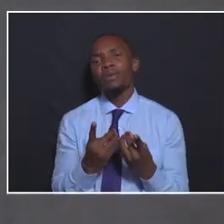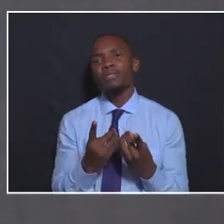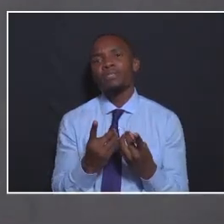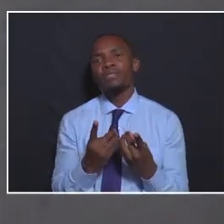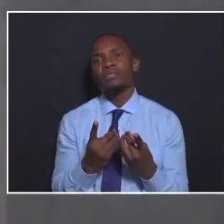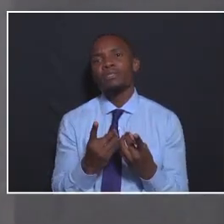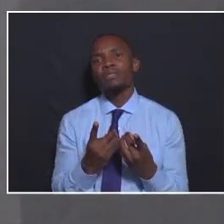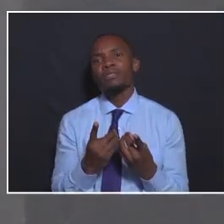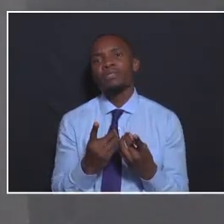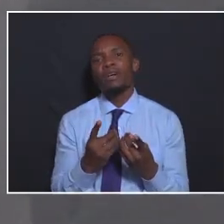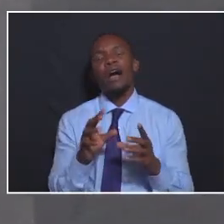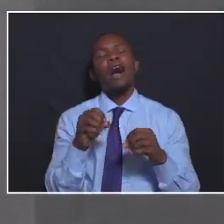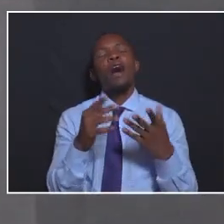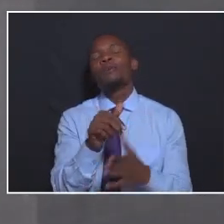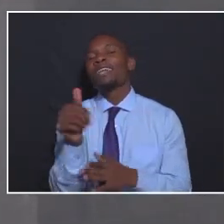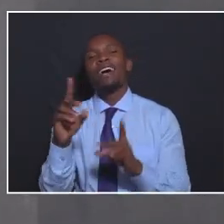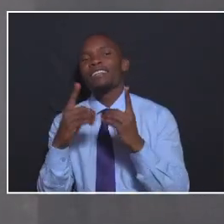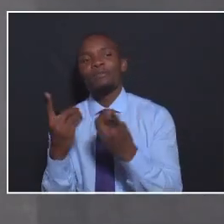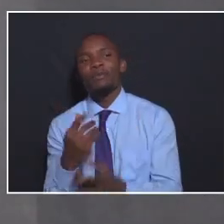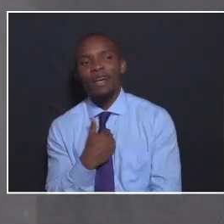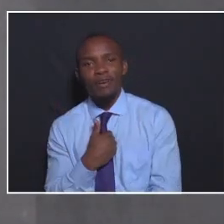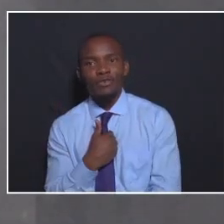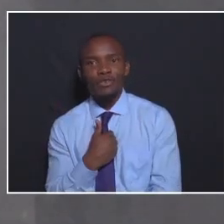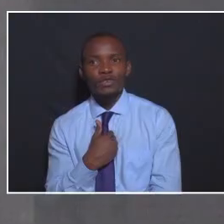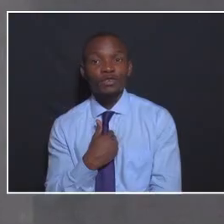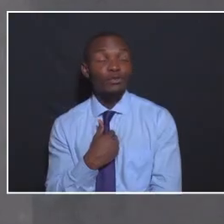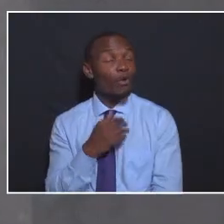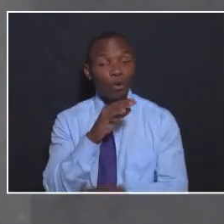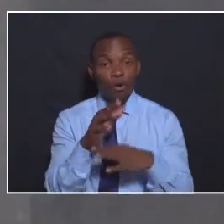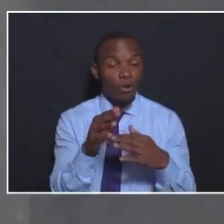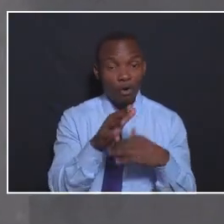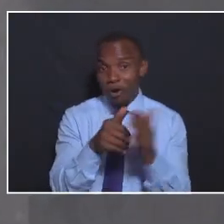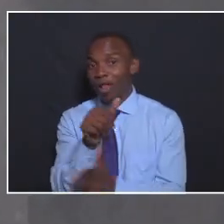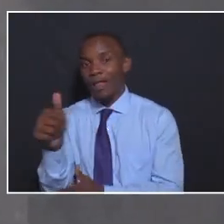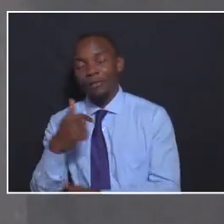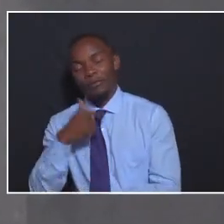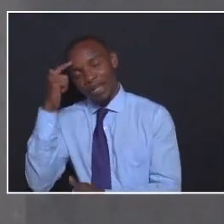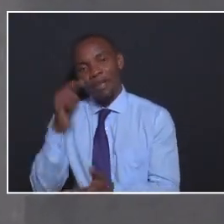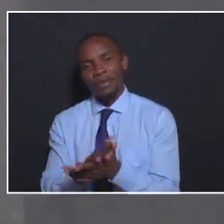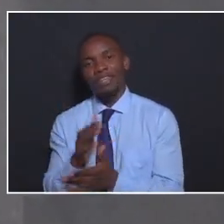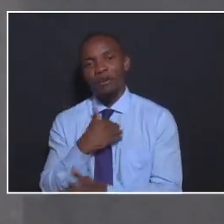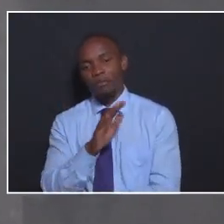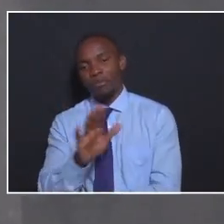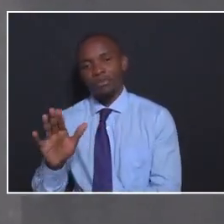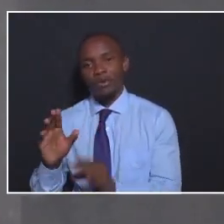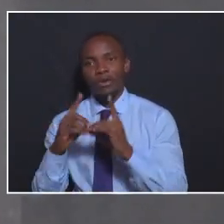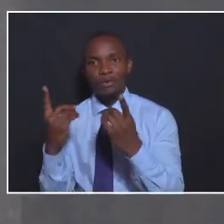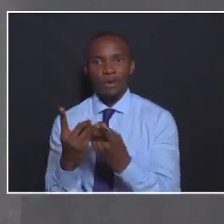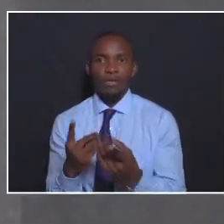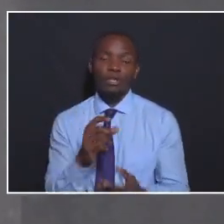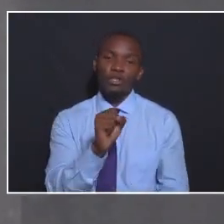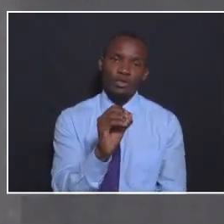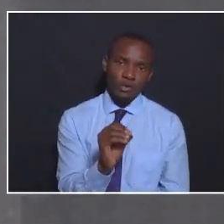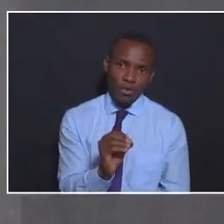of them. How many other departments do we have? So everyone else, I believe, comes from another department. So I'm not going to be so technical